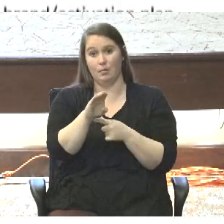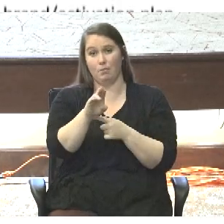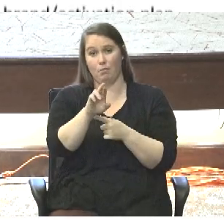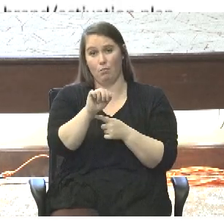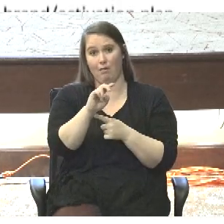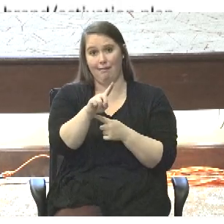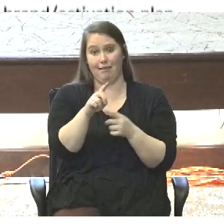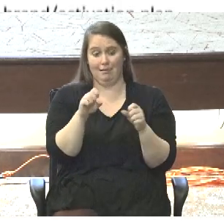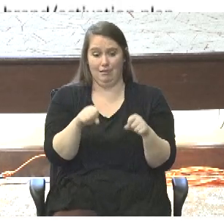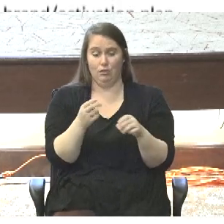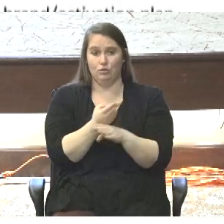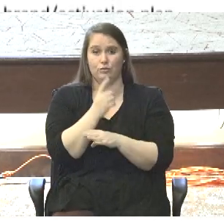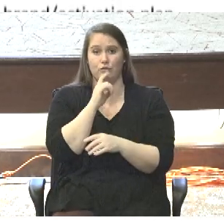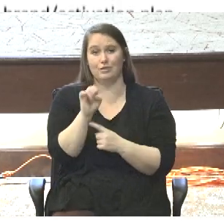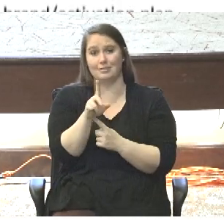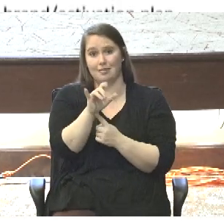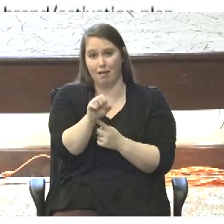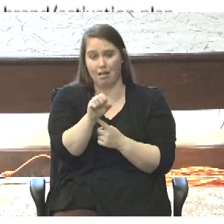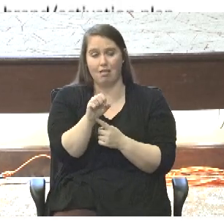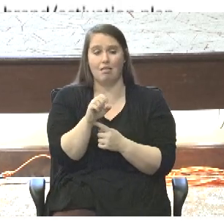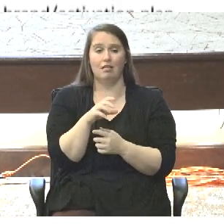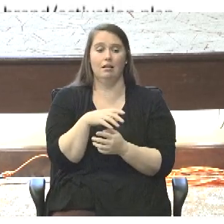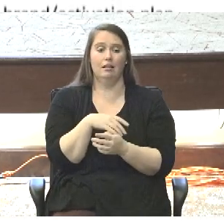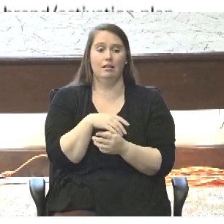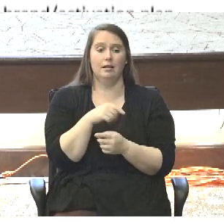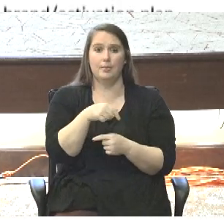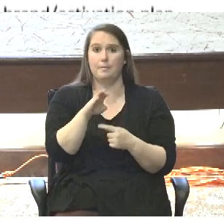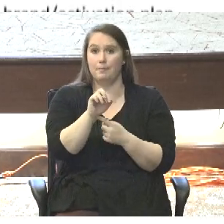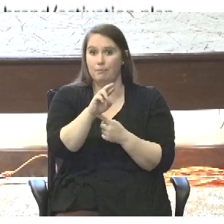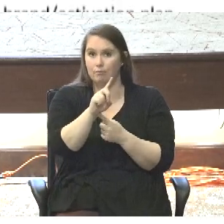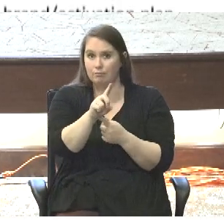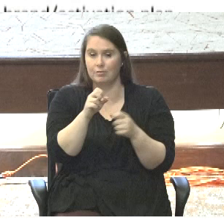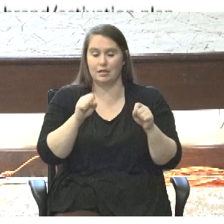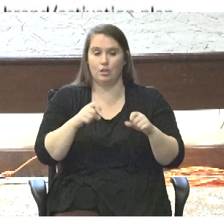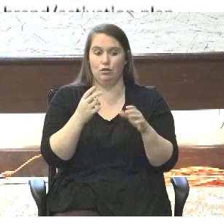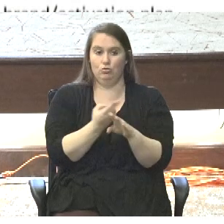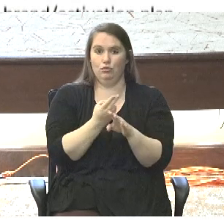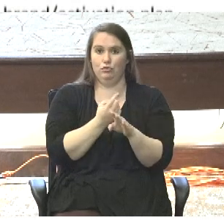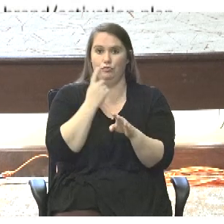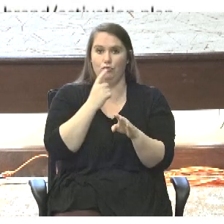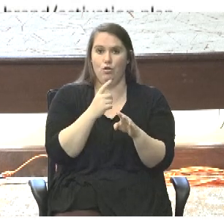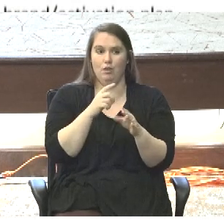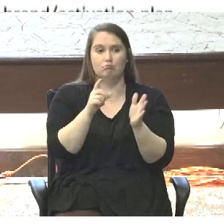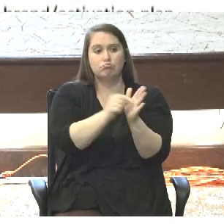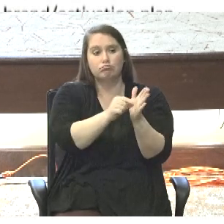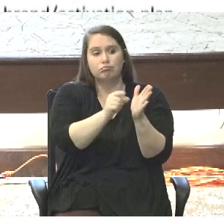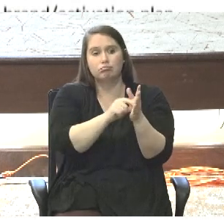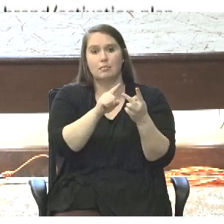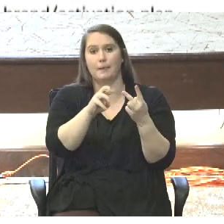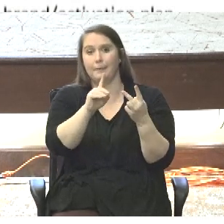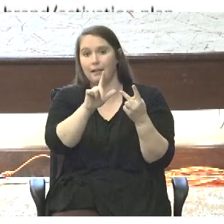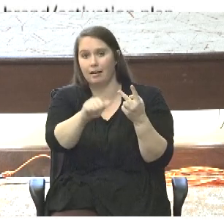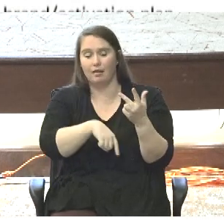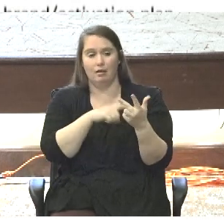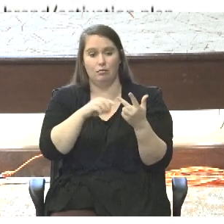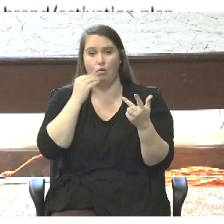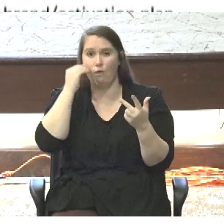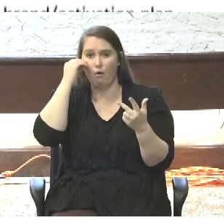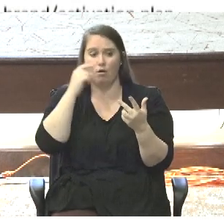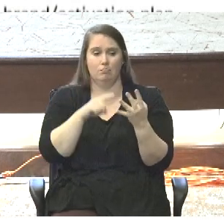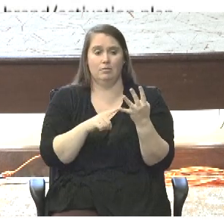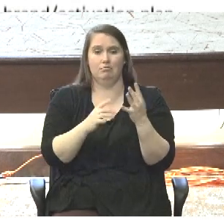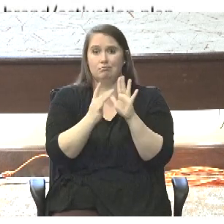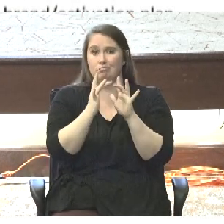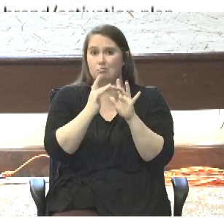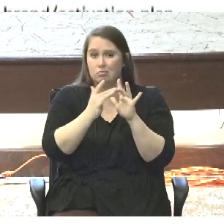in a style guide, how that brand can be viewed in activations, print, media, out of home, and a way that you